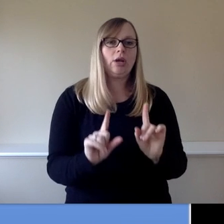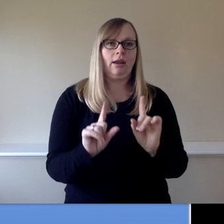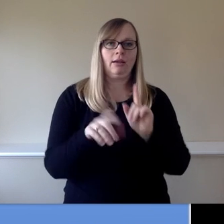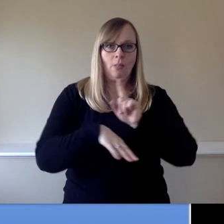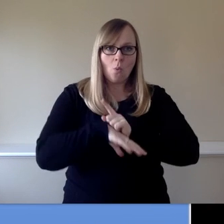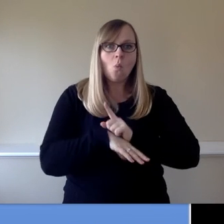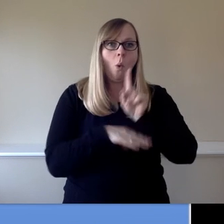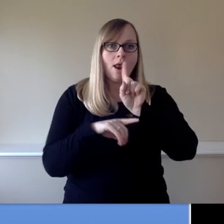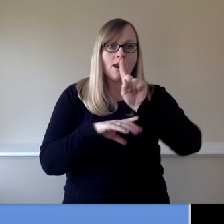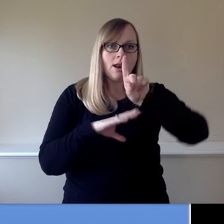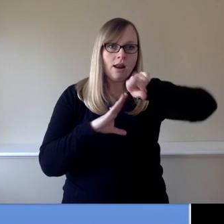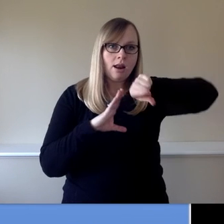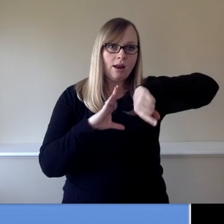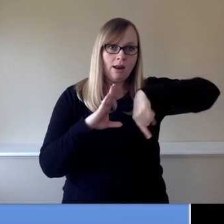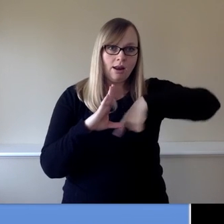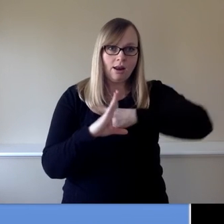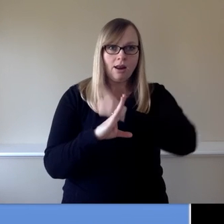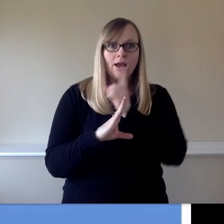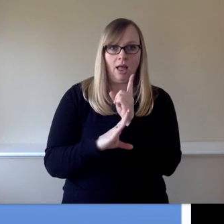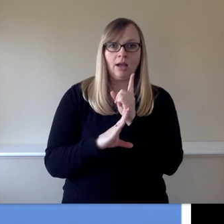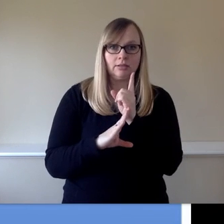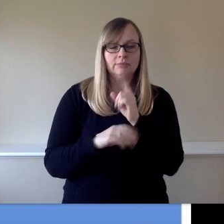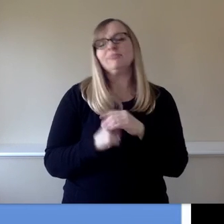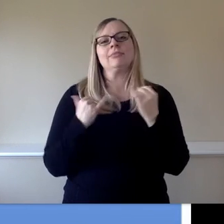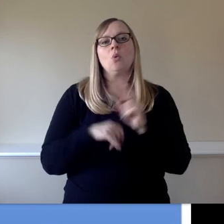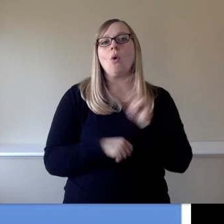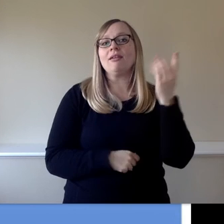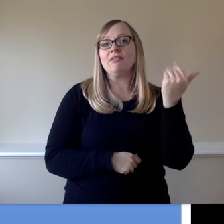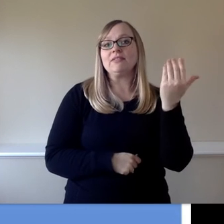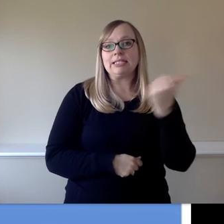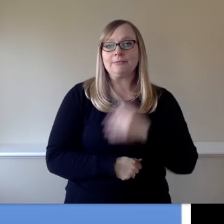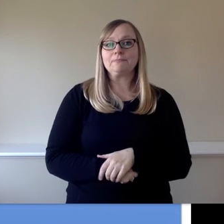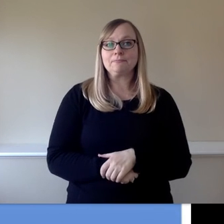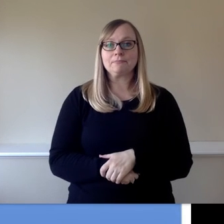minutes. So 1:15 is the time.